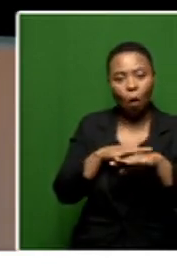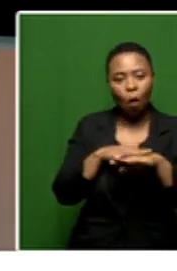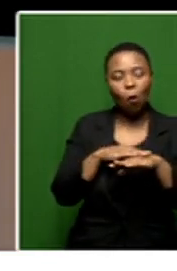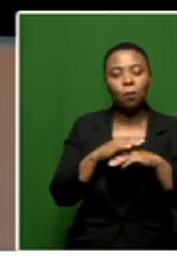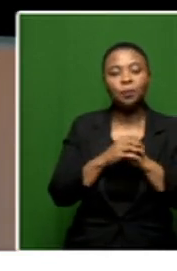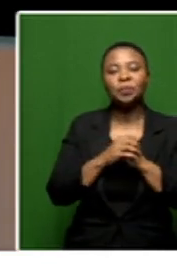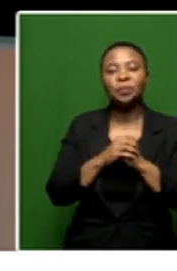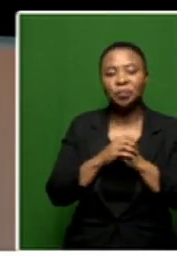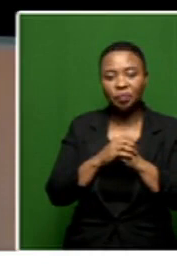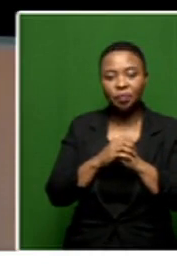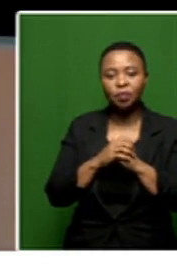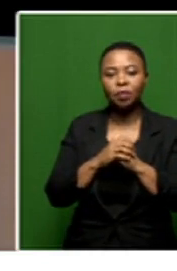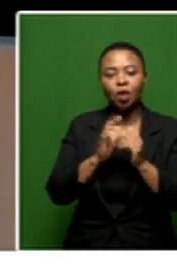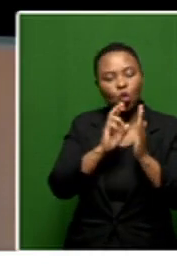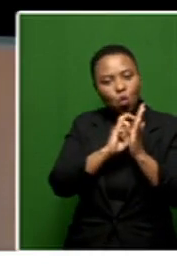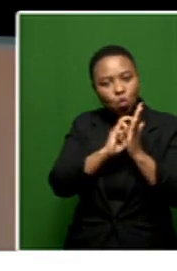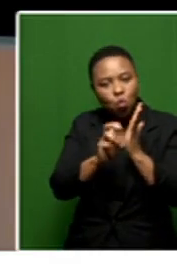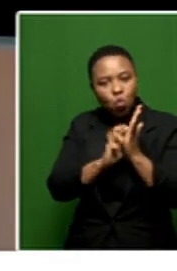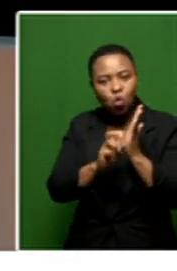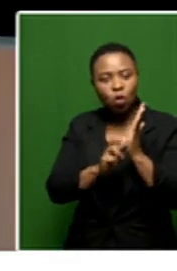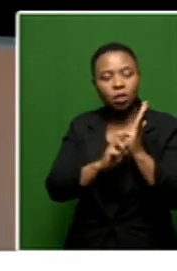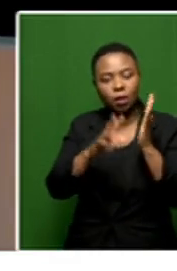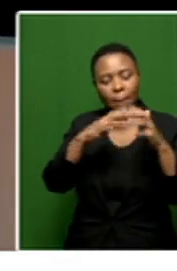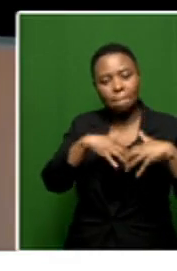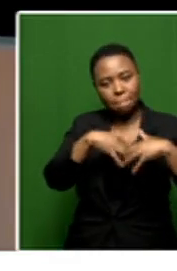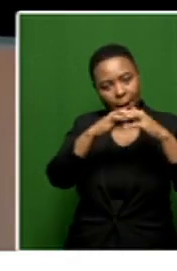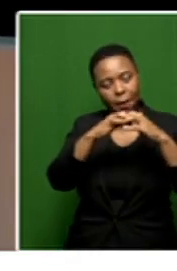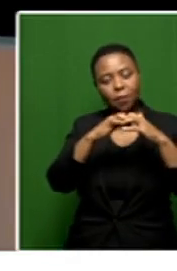most basic rules in place,